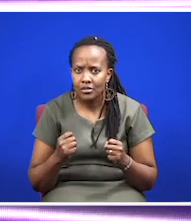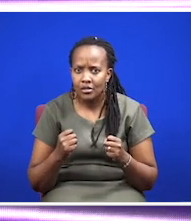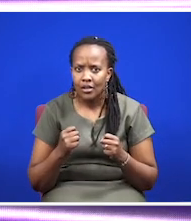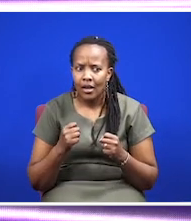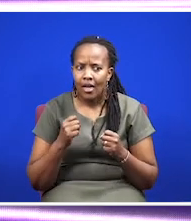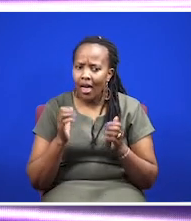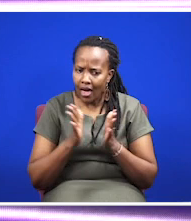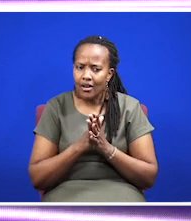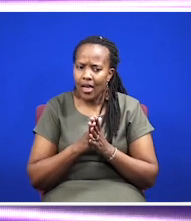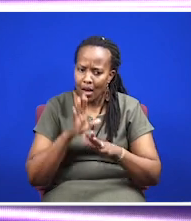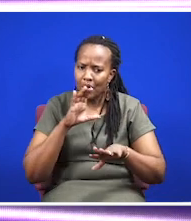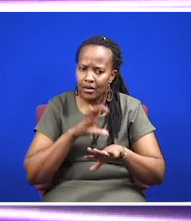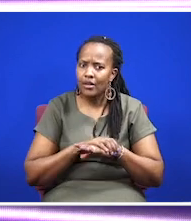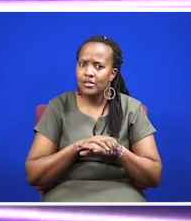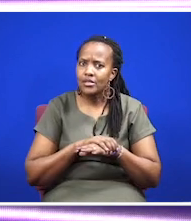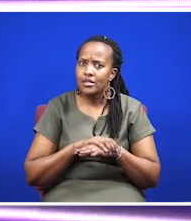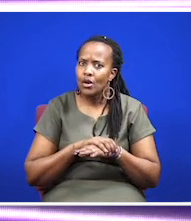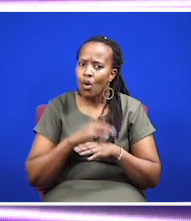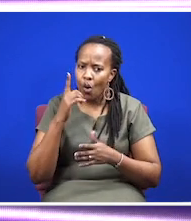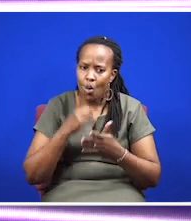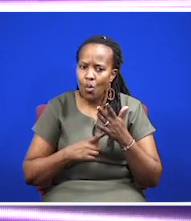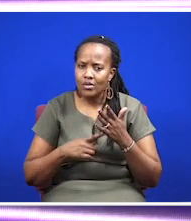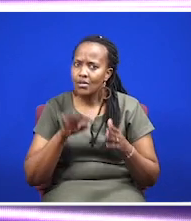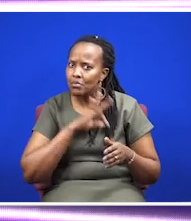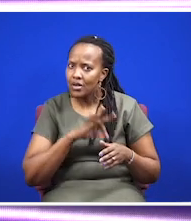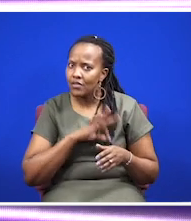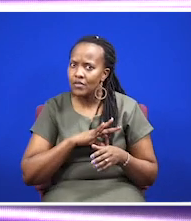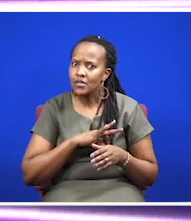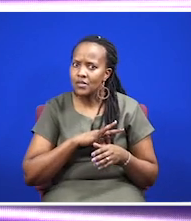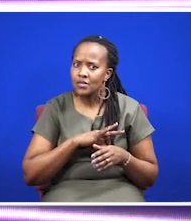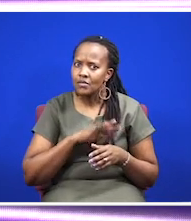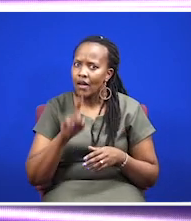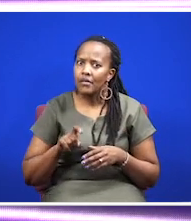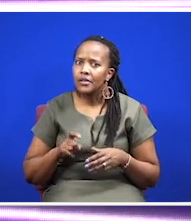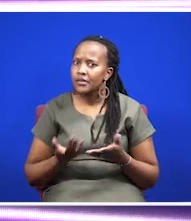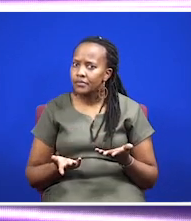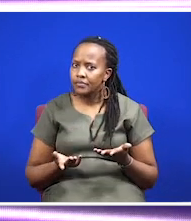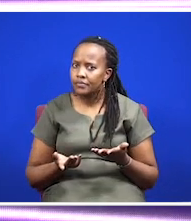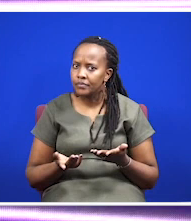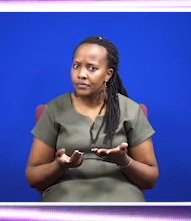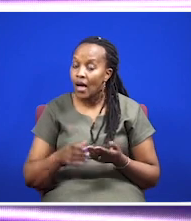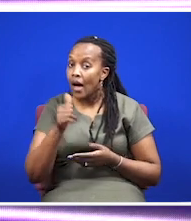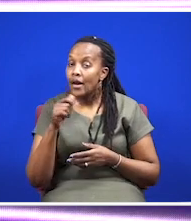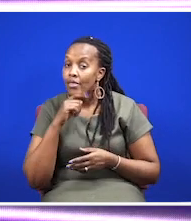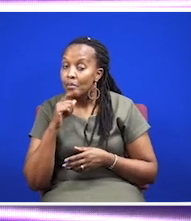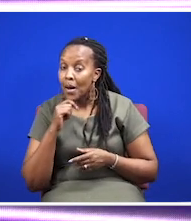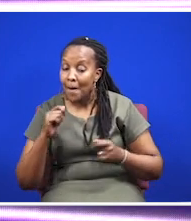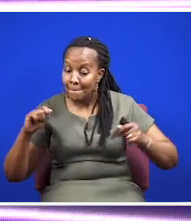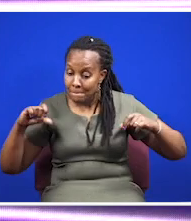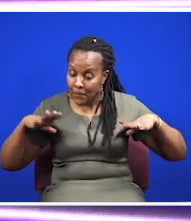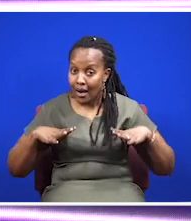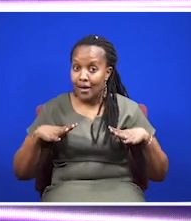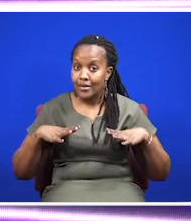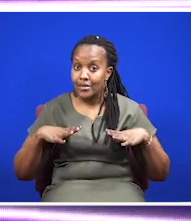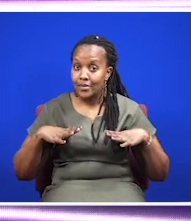fruits of my labor, then we don't give thanks. Henry Ward Beecher says, "Pride slays